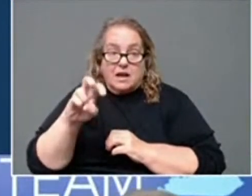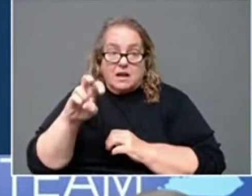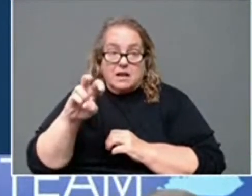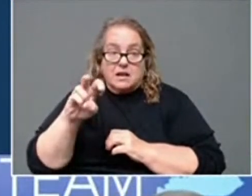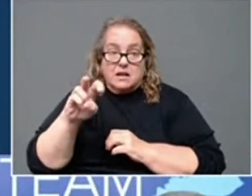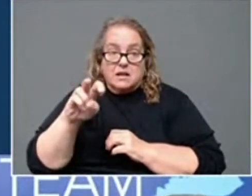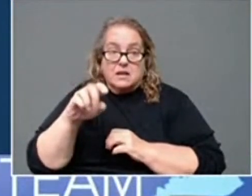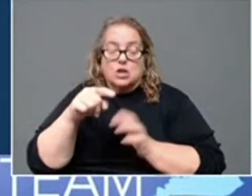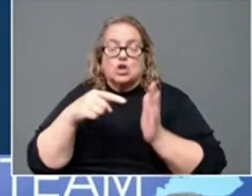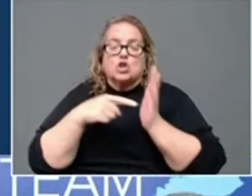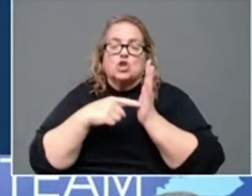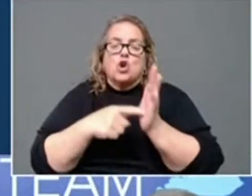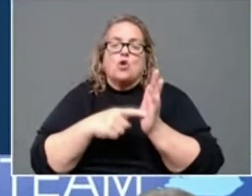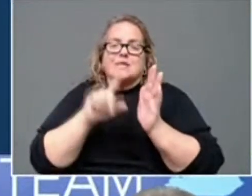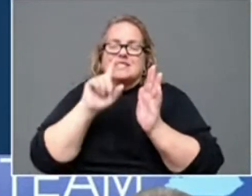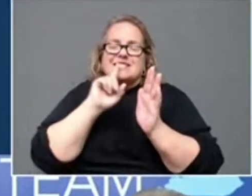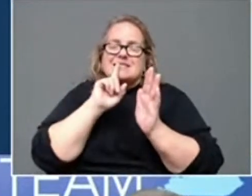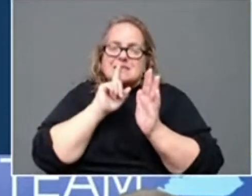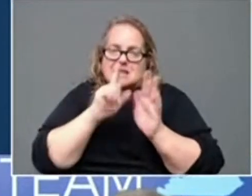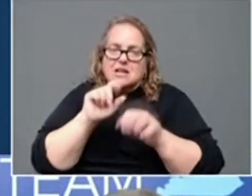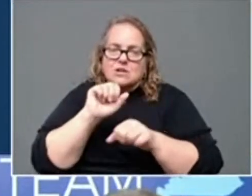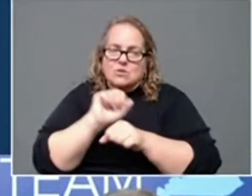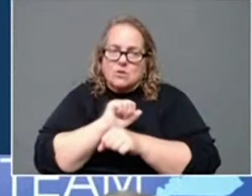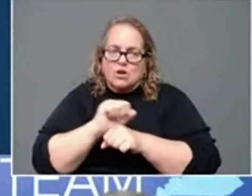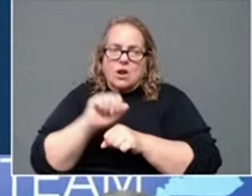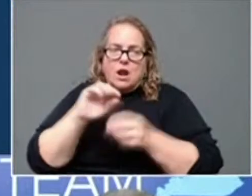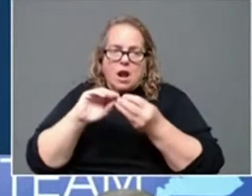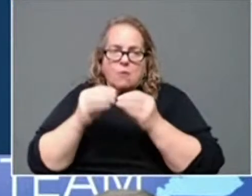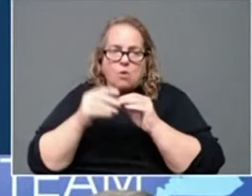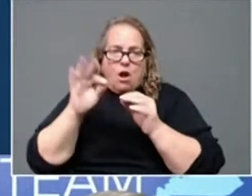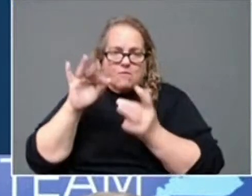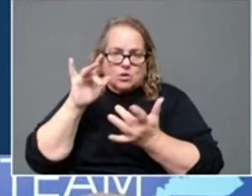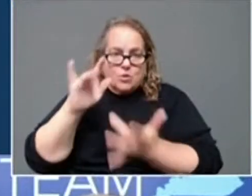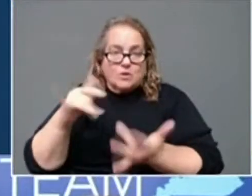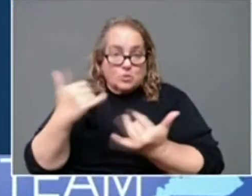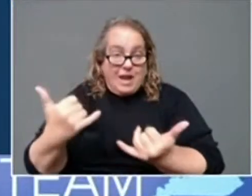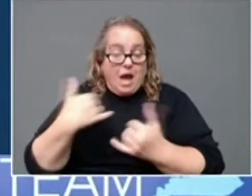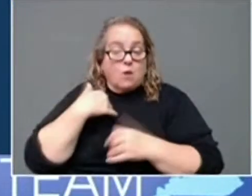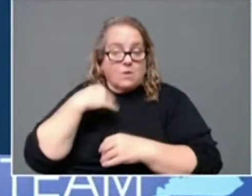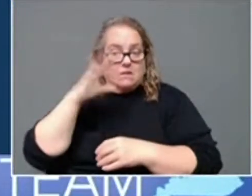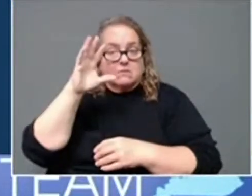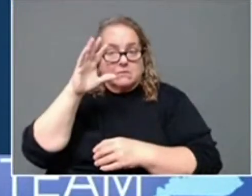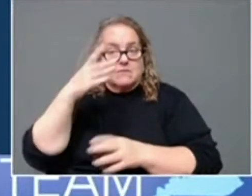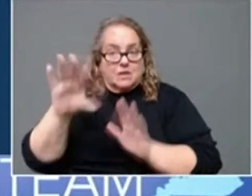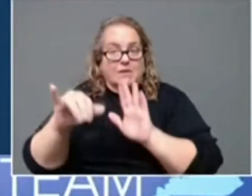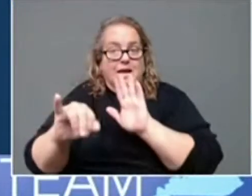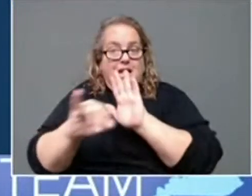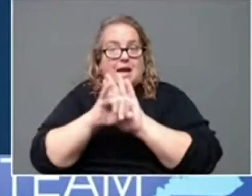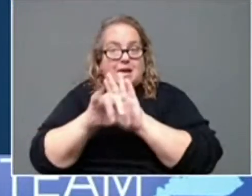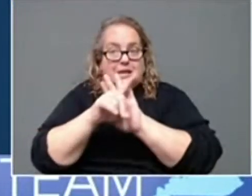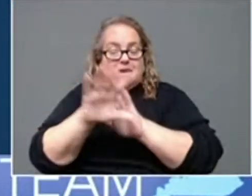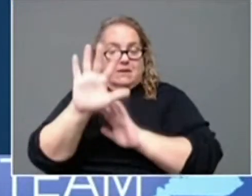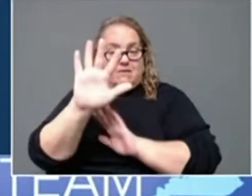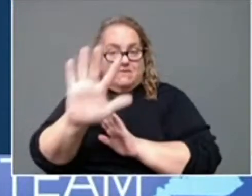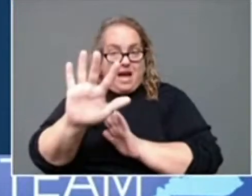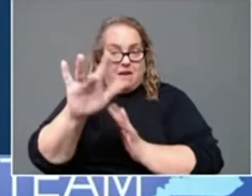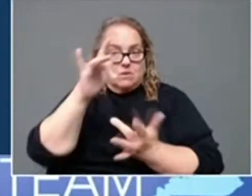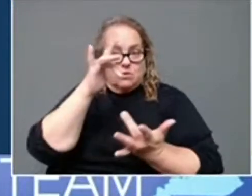depicts the actual number of tornadoes. So we now have 5 tornadoes identified. And you'll see the